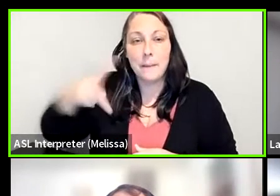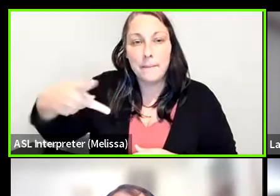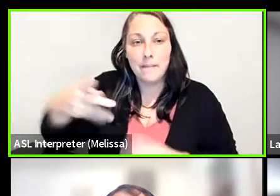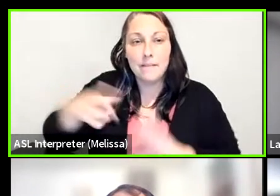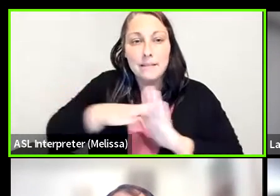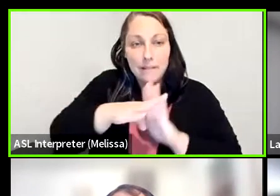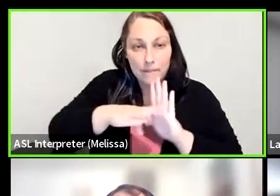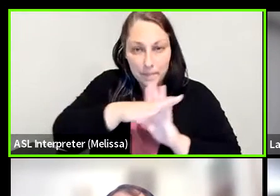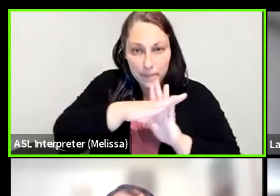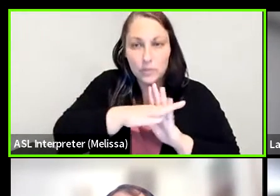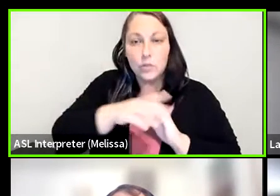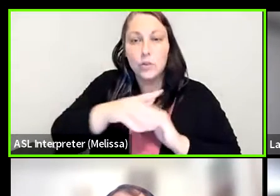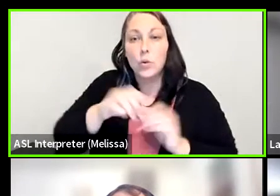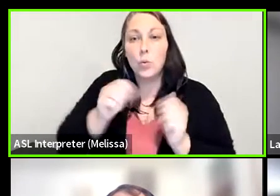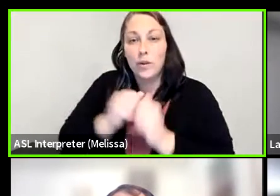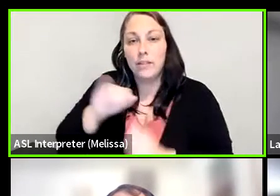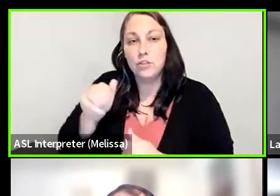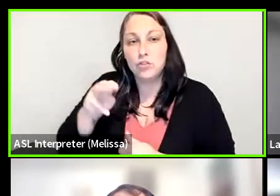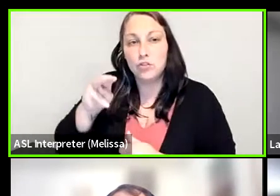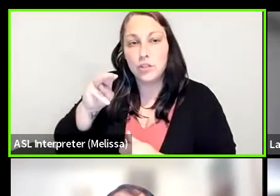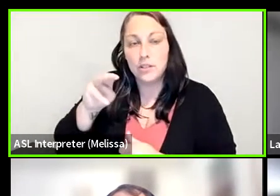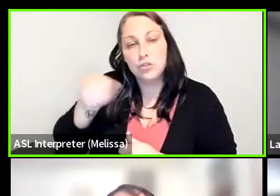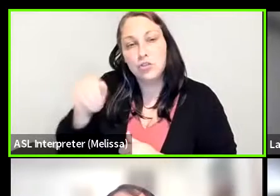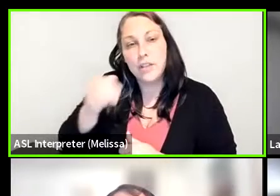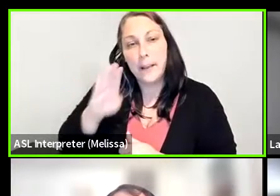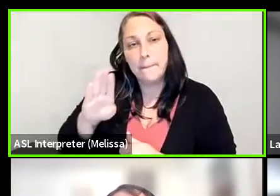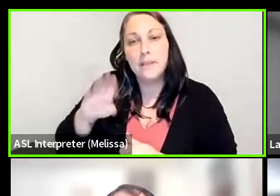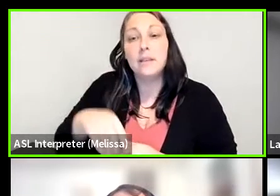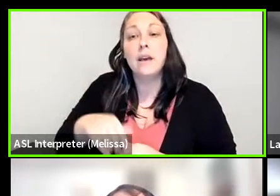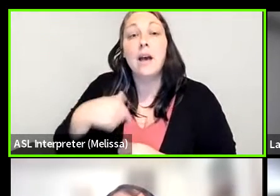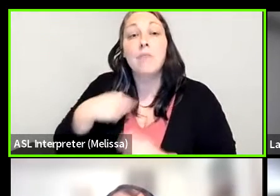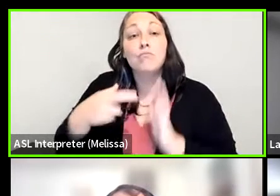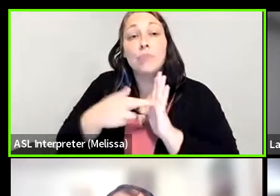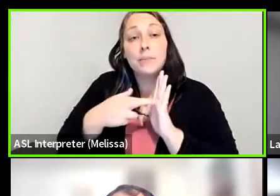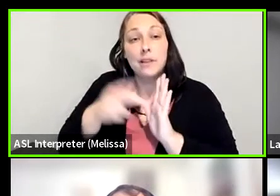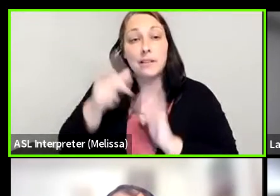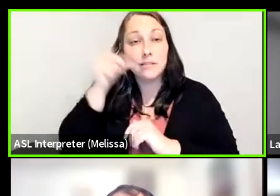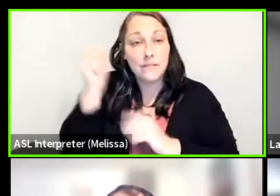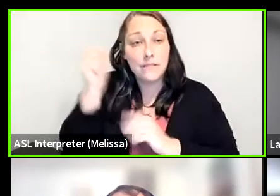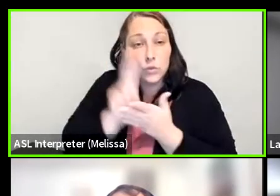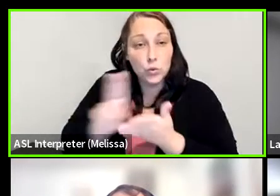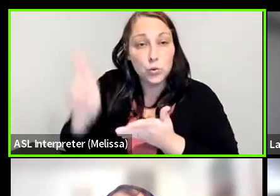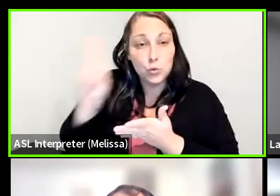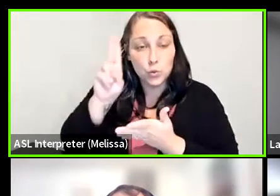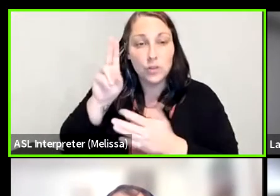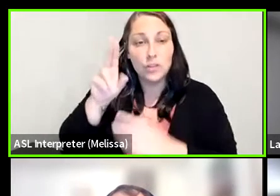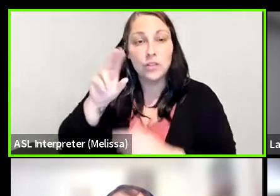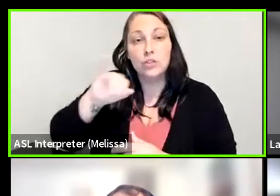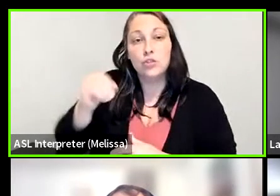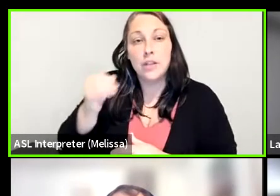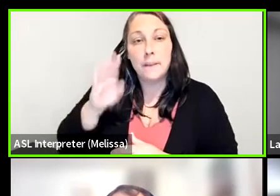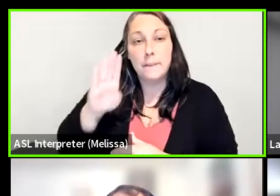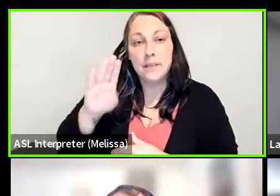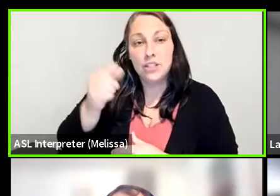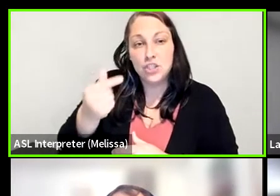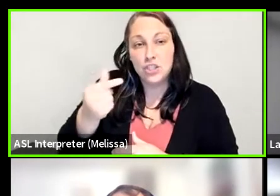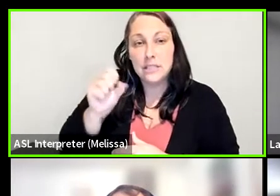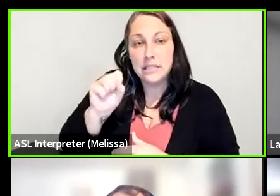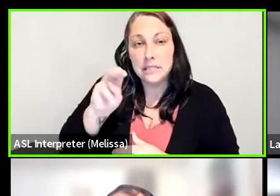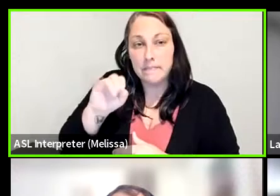Smith. I'm representing the Gallaudet University JBG Smith development team partnership